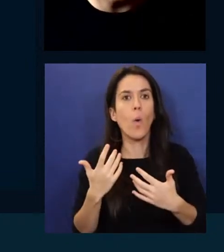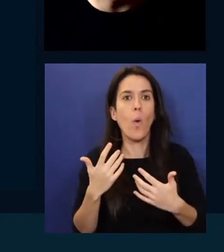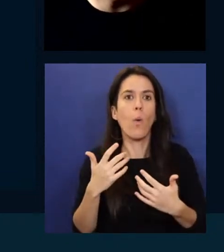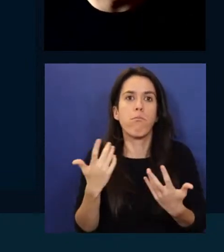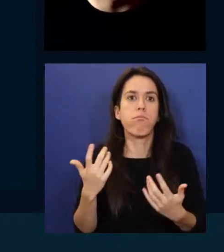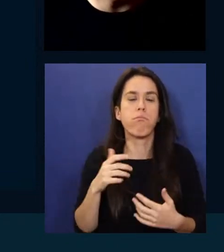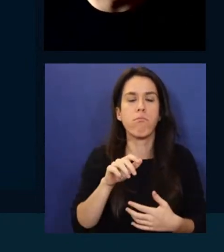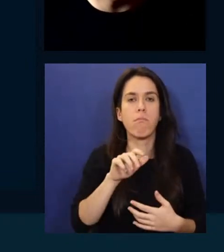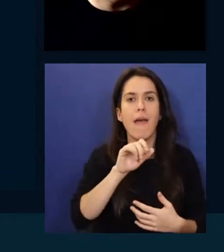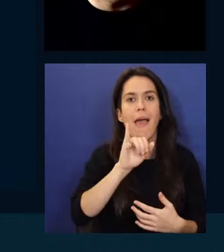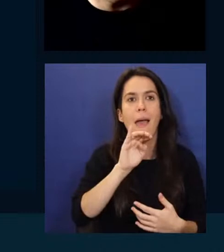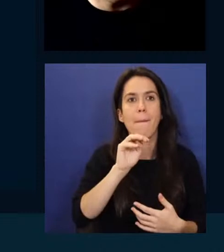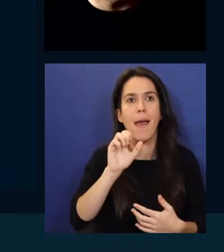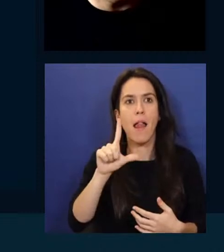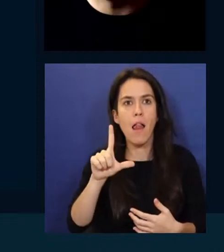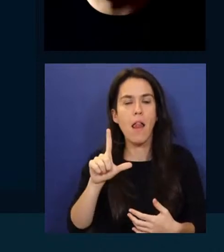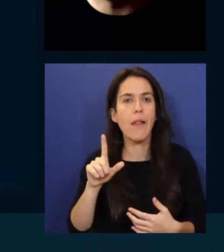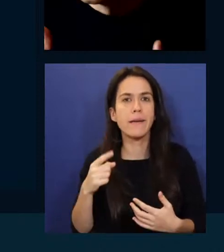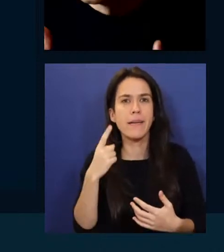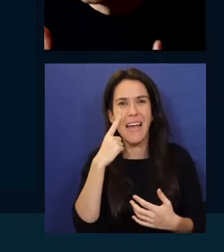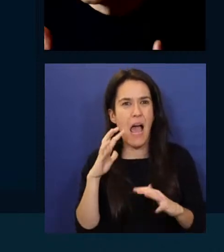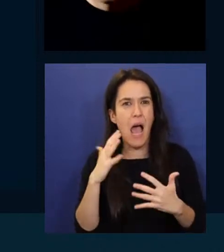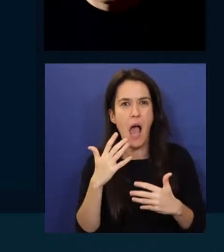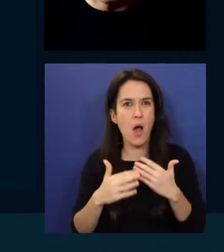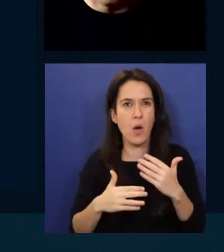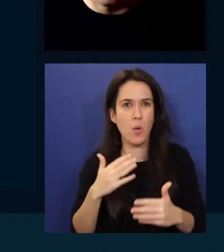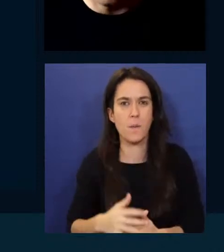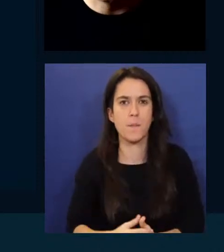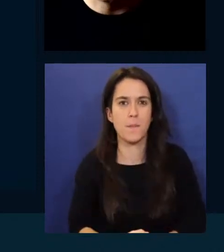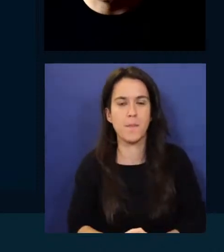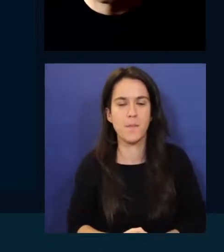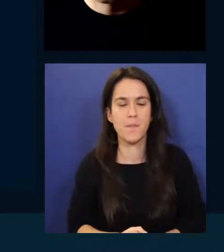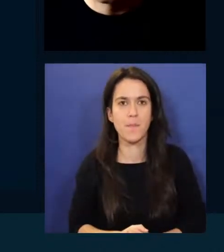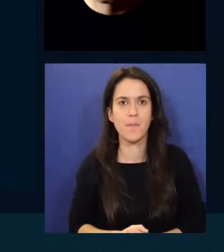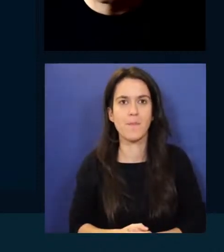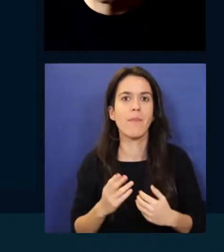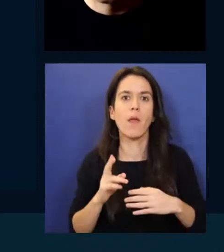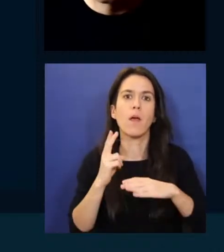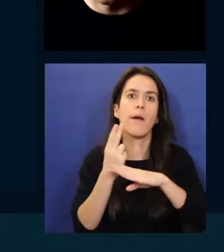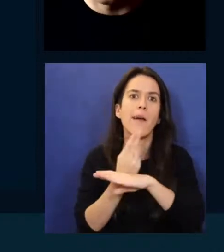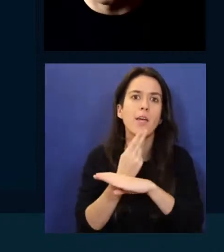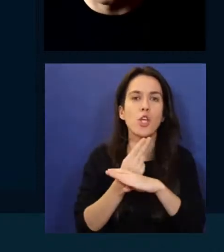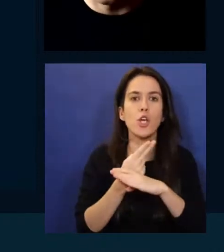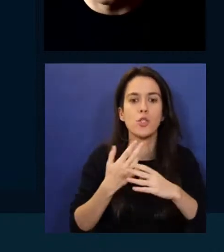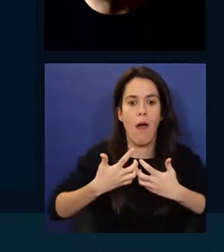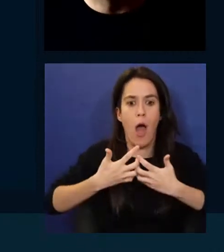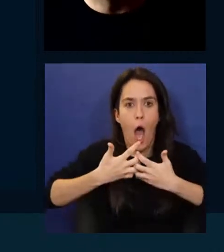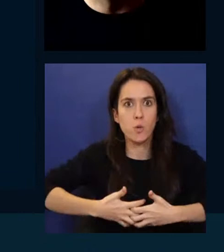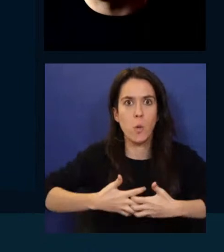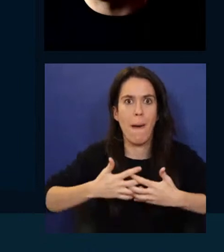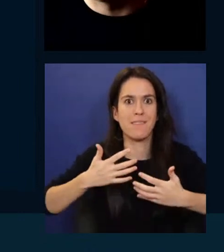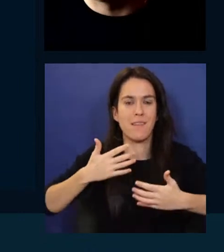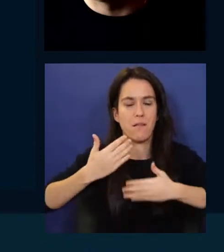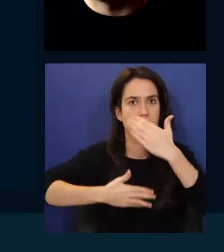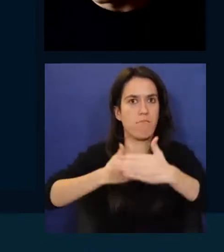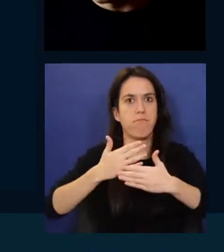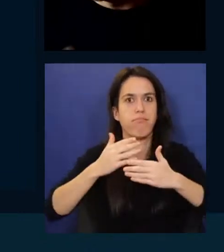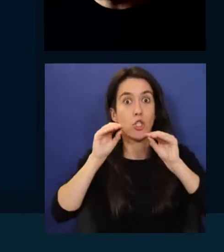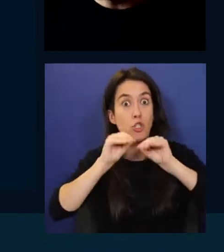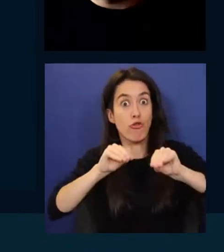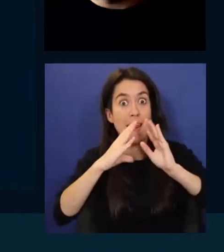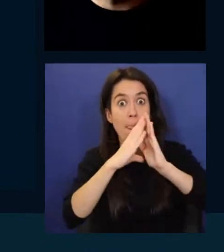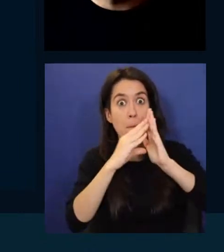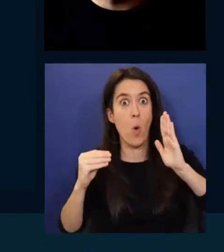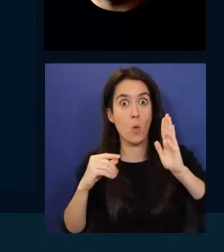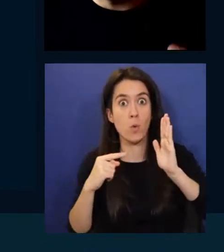like the one-stop shop for analytics, you can use the automated ML workflow to train your models. And once your models get trained